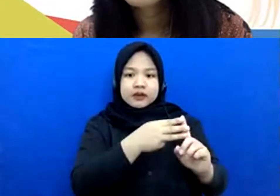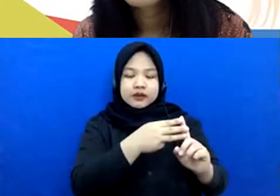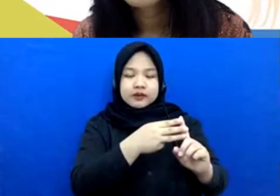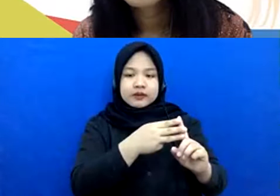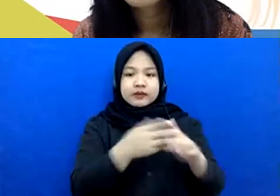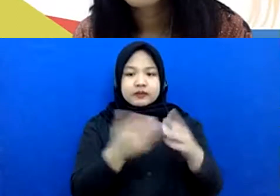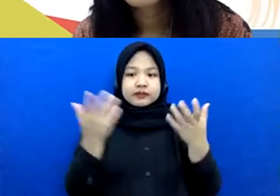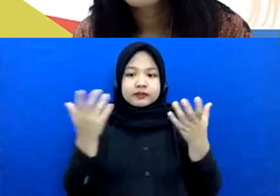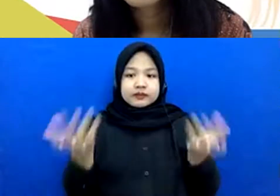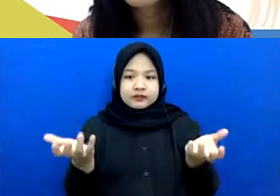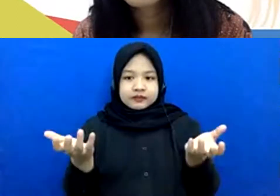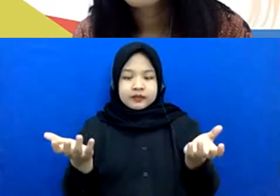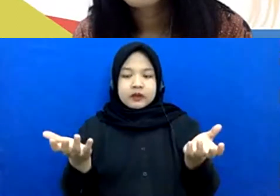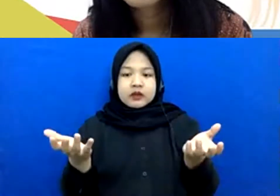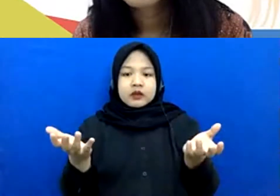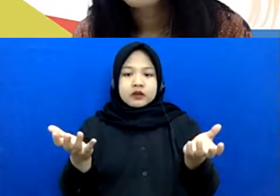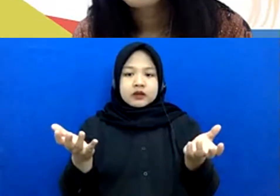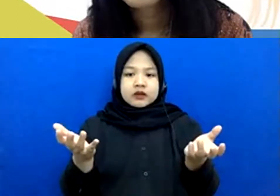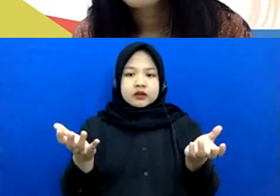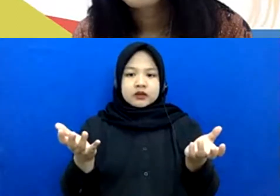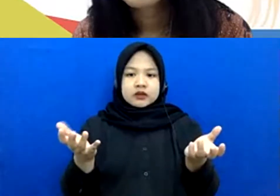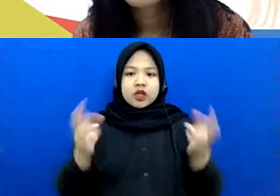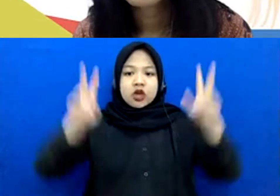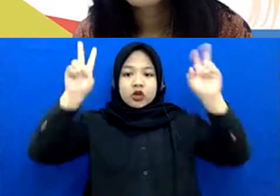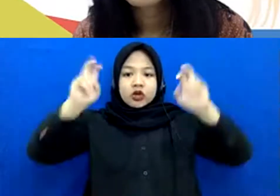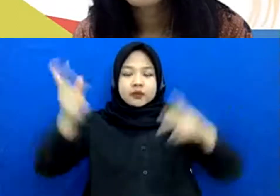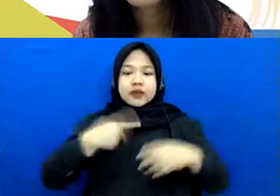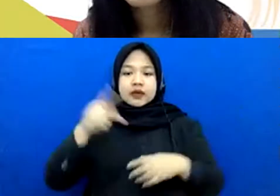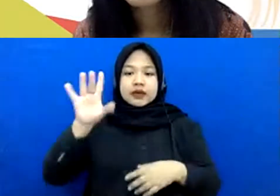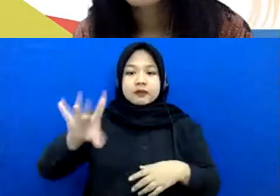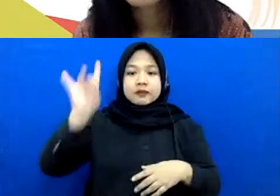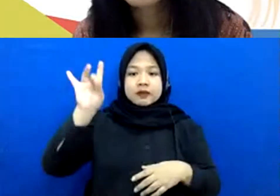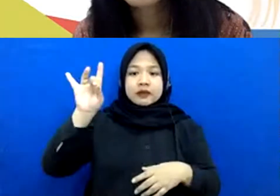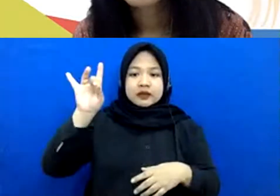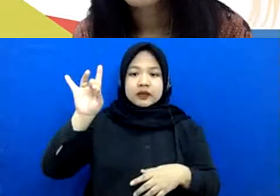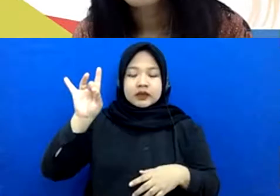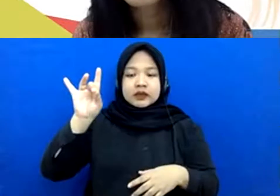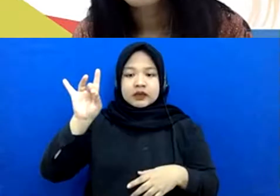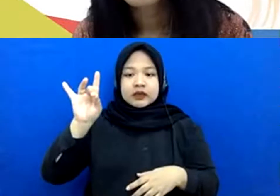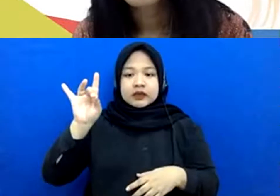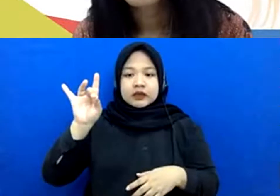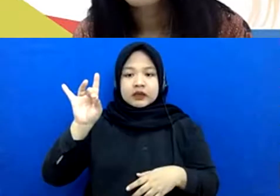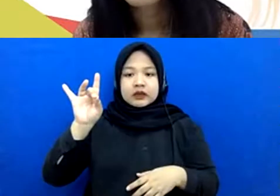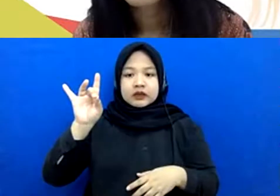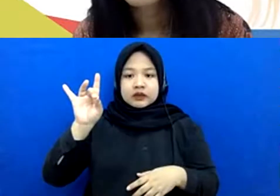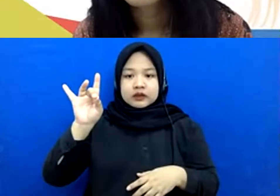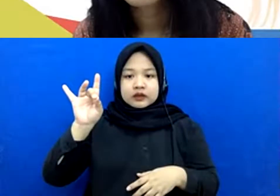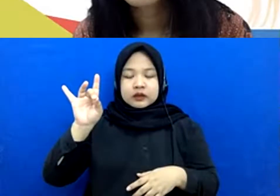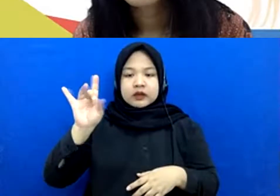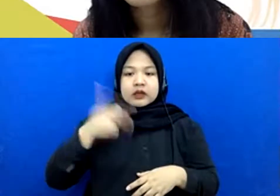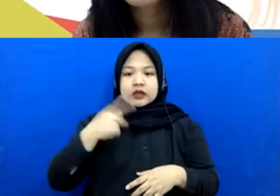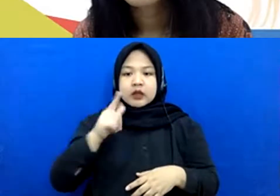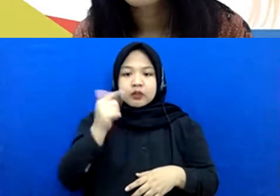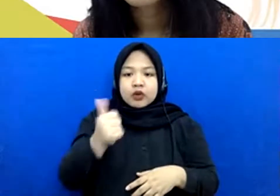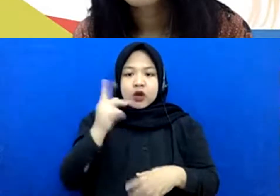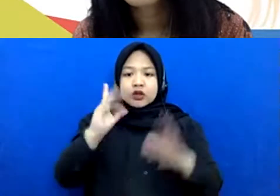this particular title or topic that we are pick up, I think we are more easy to if you're focused